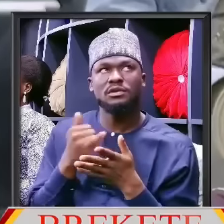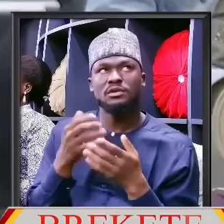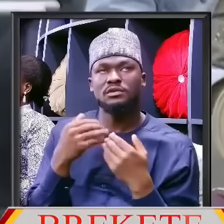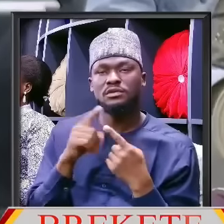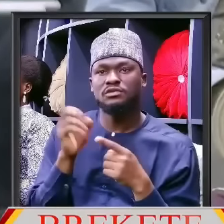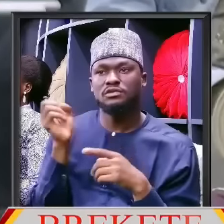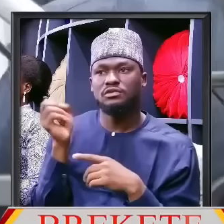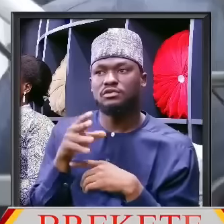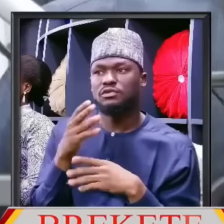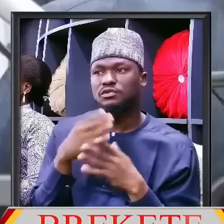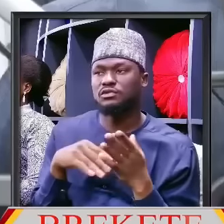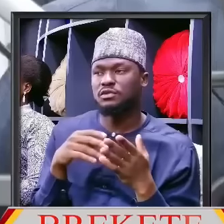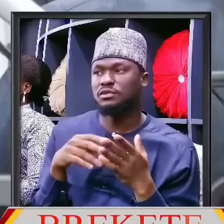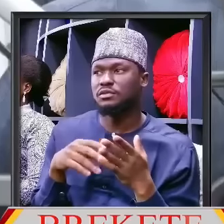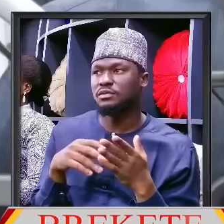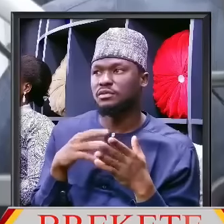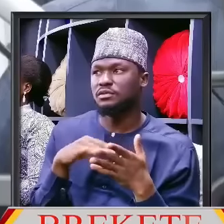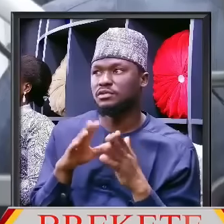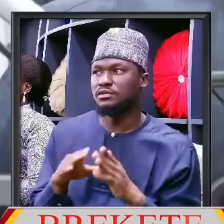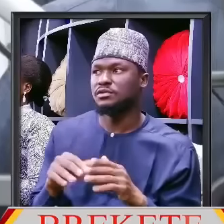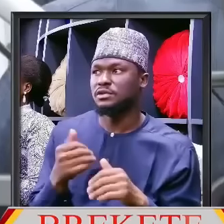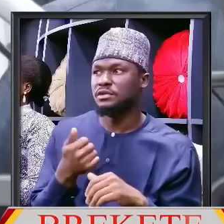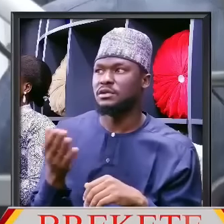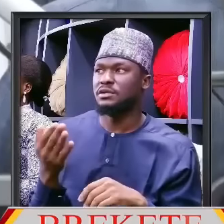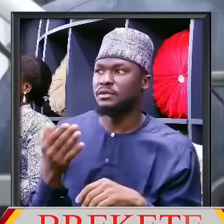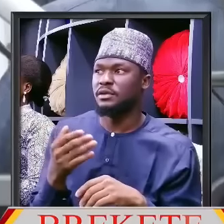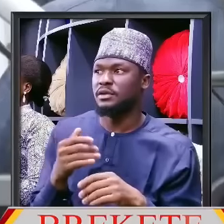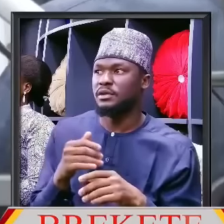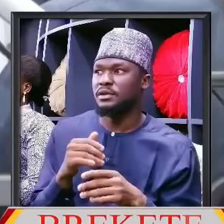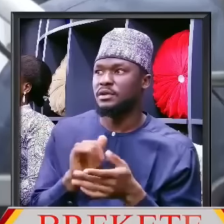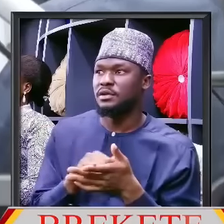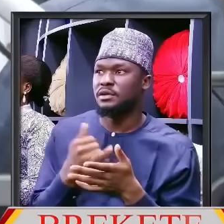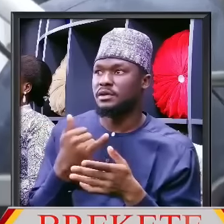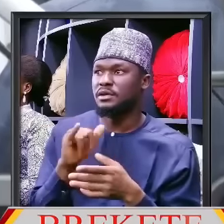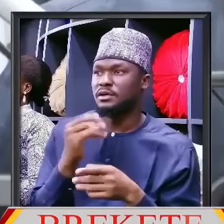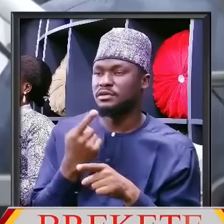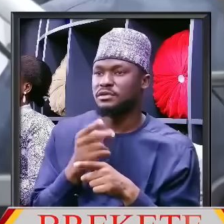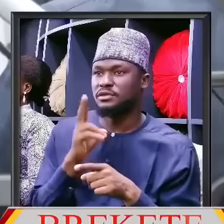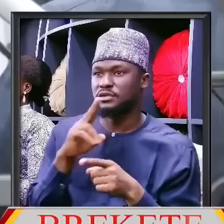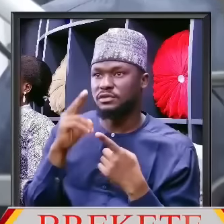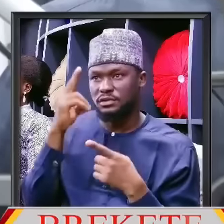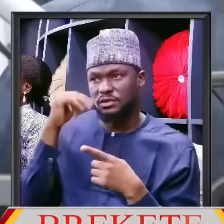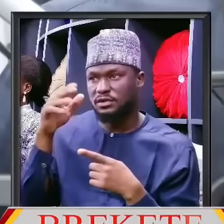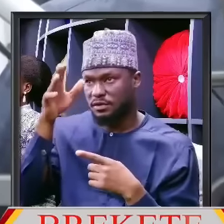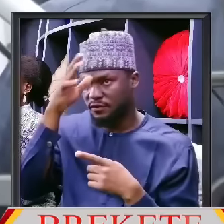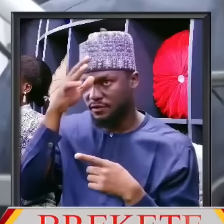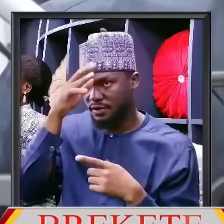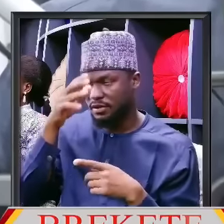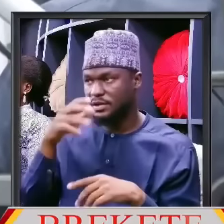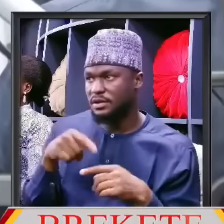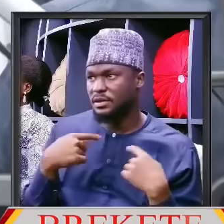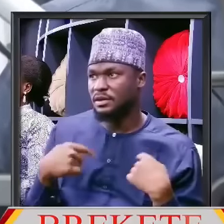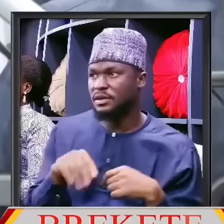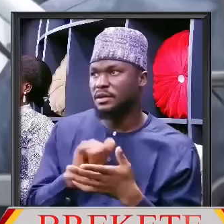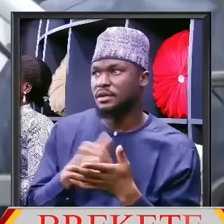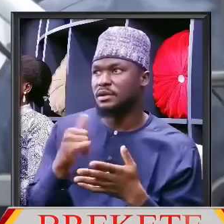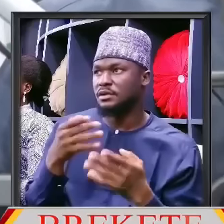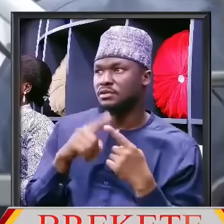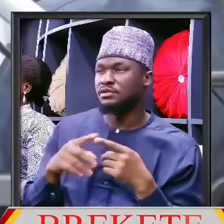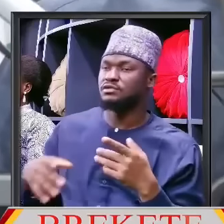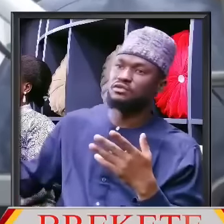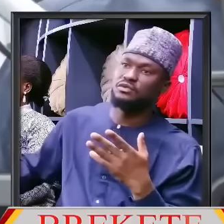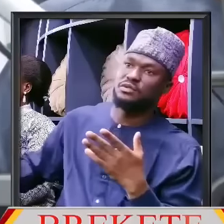some students away. Mm. That they just use his fatherly mind. Throw some students away